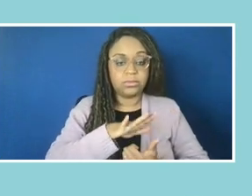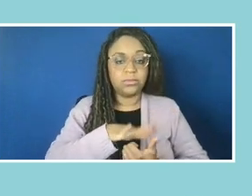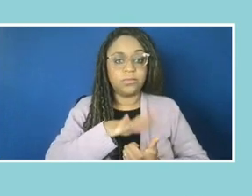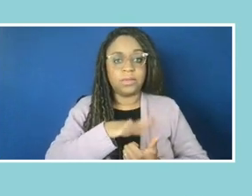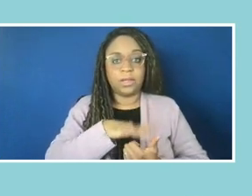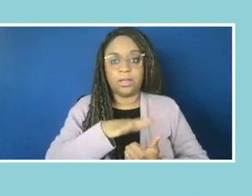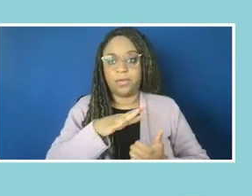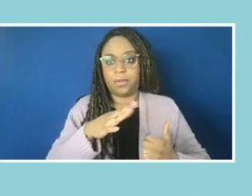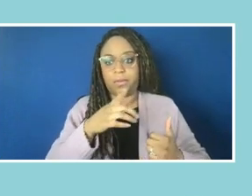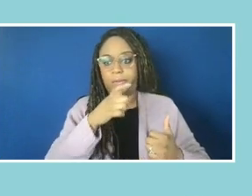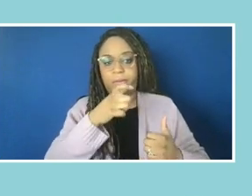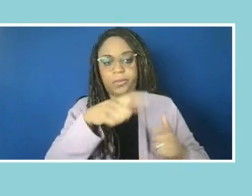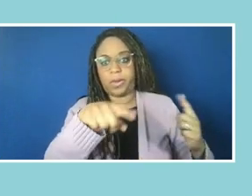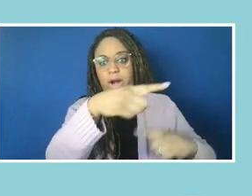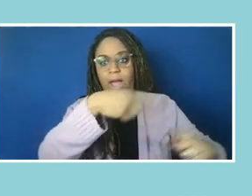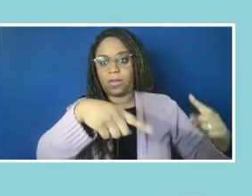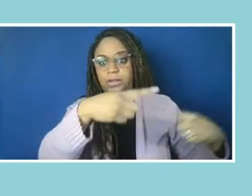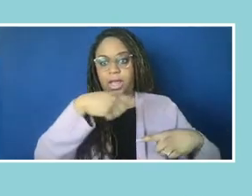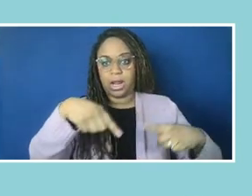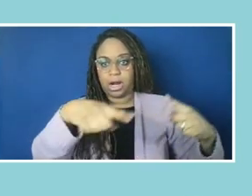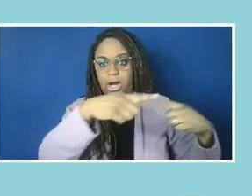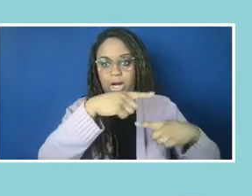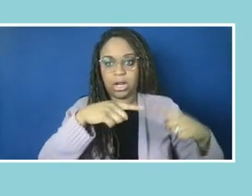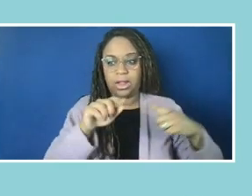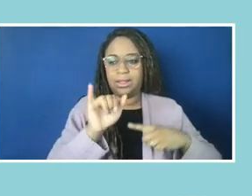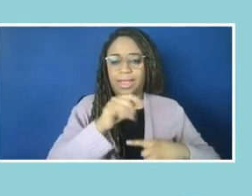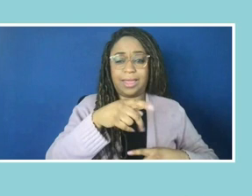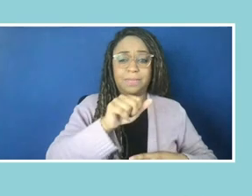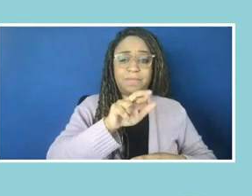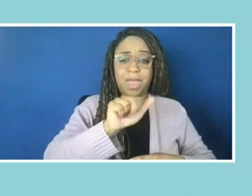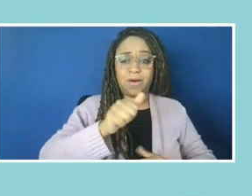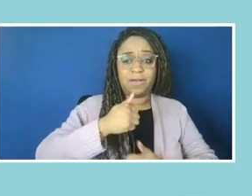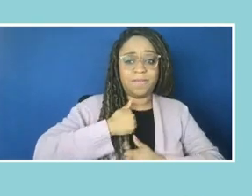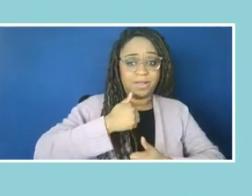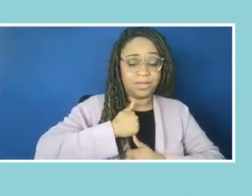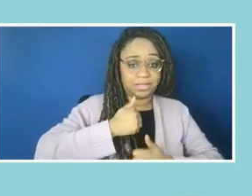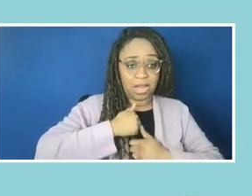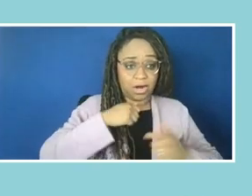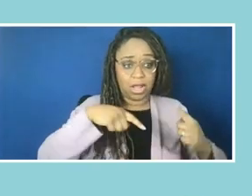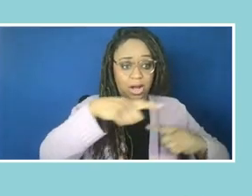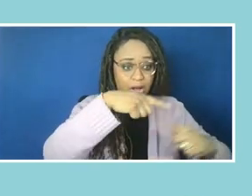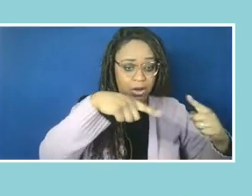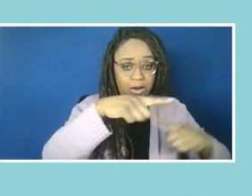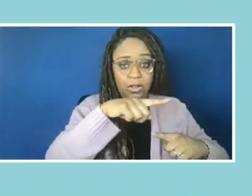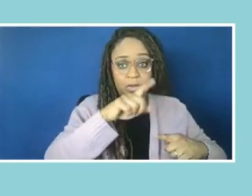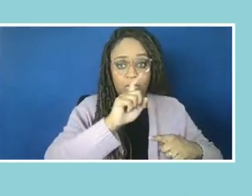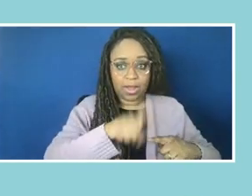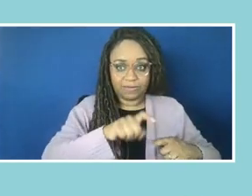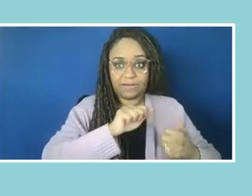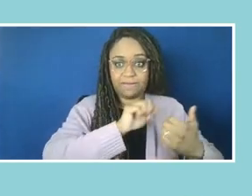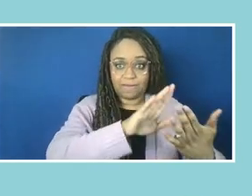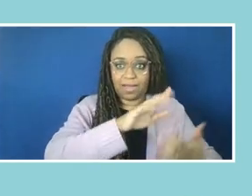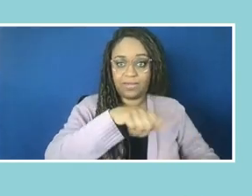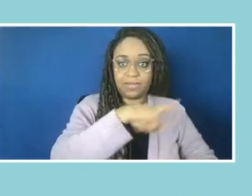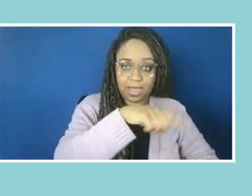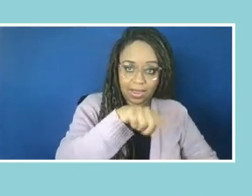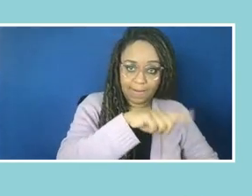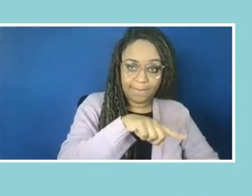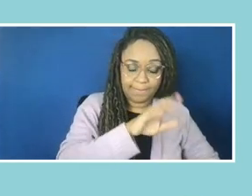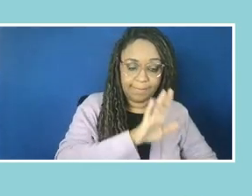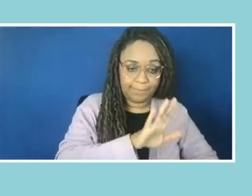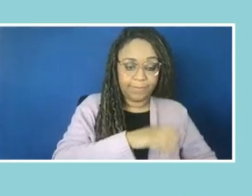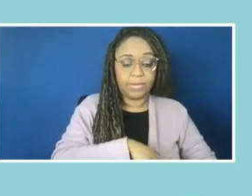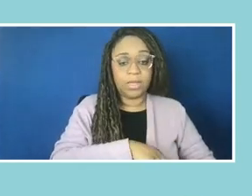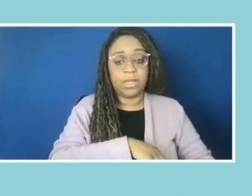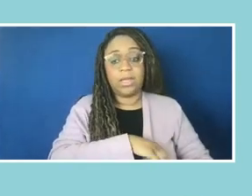running around as a paramilitary unit and what have you, the you know, the standard fare when it comes to fighting fascism, but you're